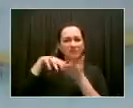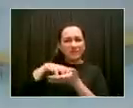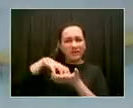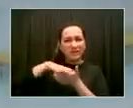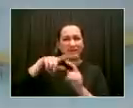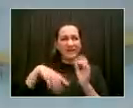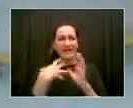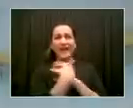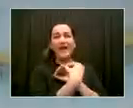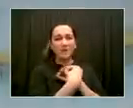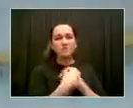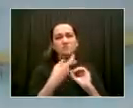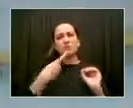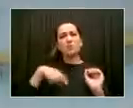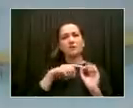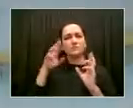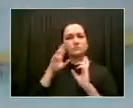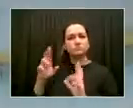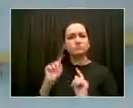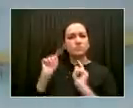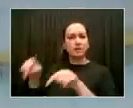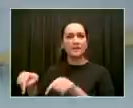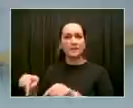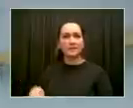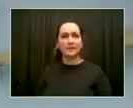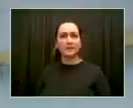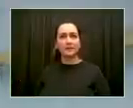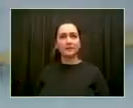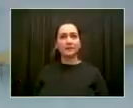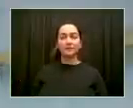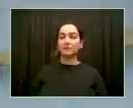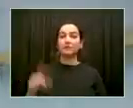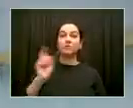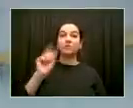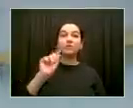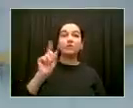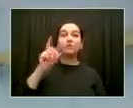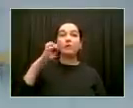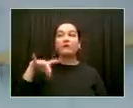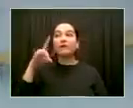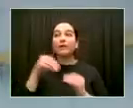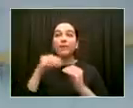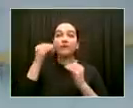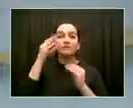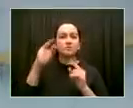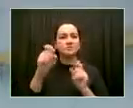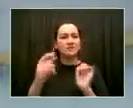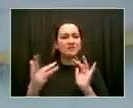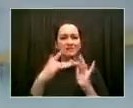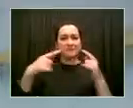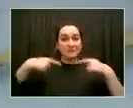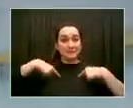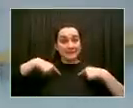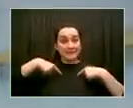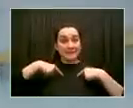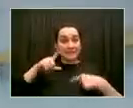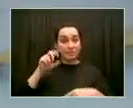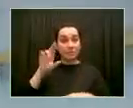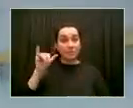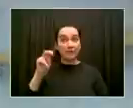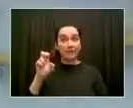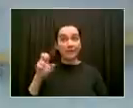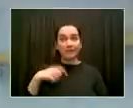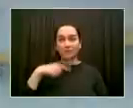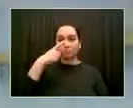make sure that we get your mother connected to, or I let that family's mother connected to a